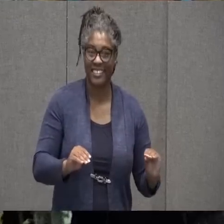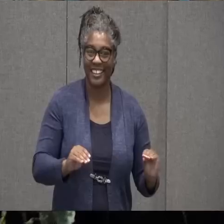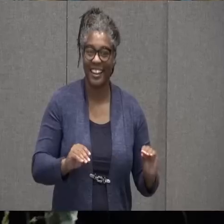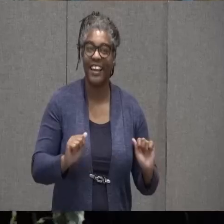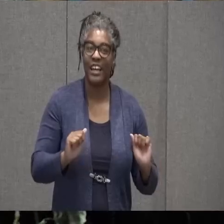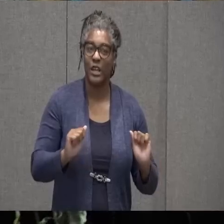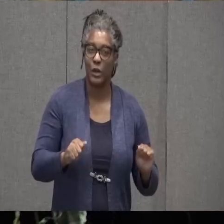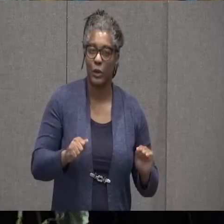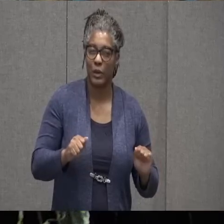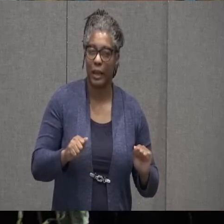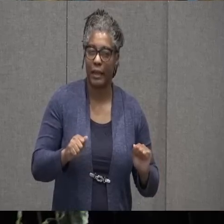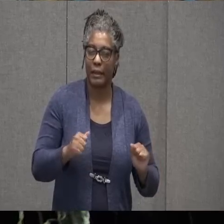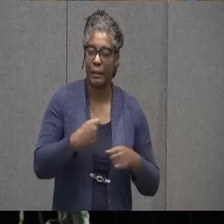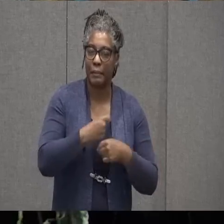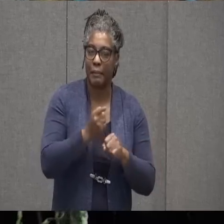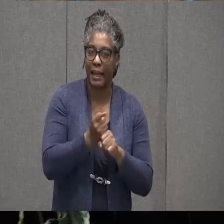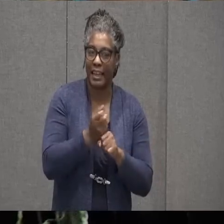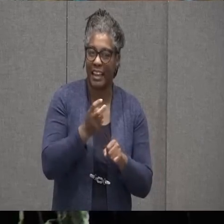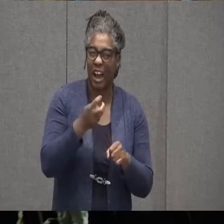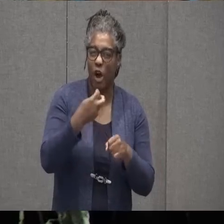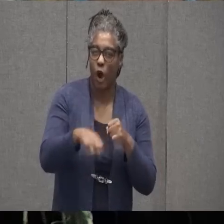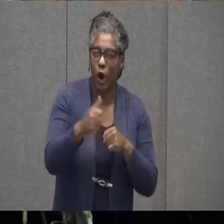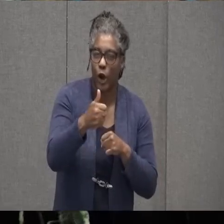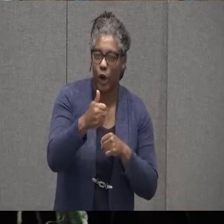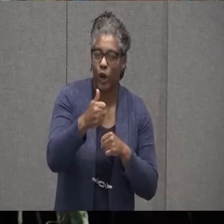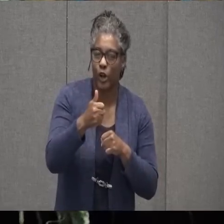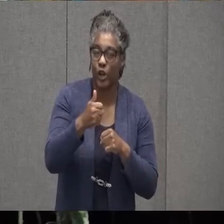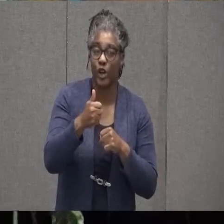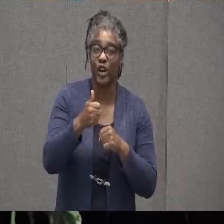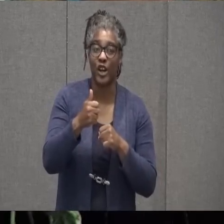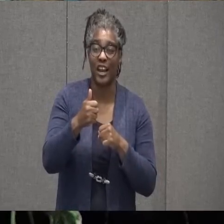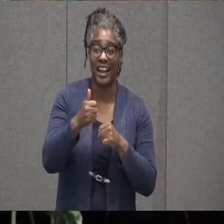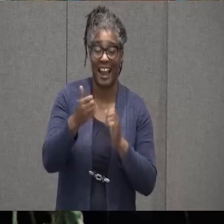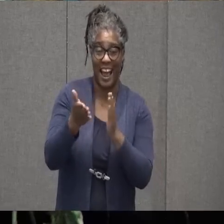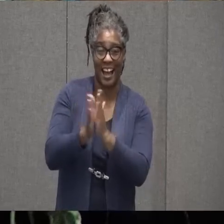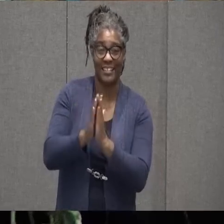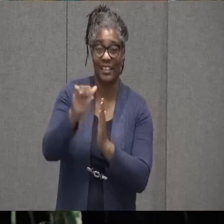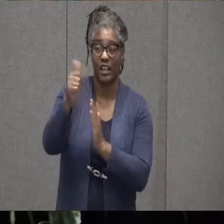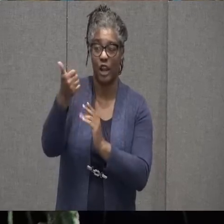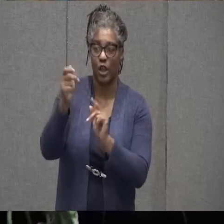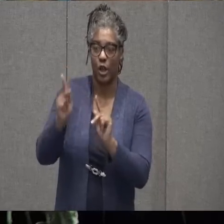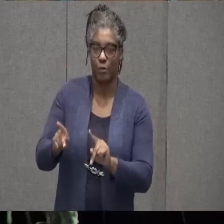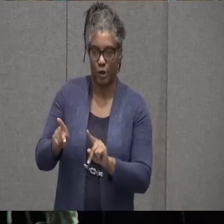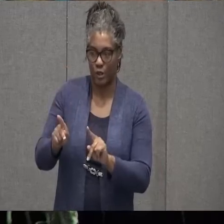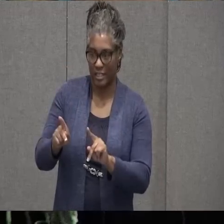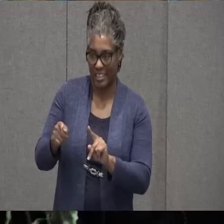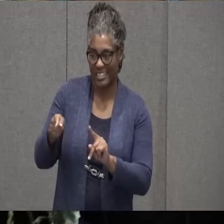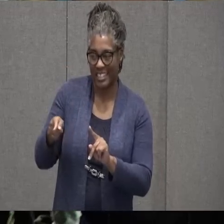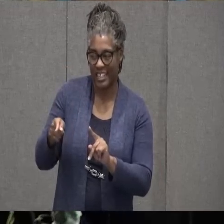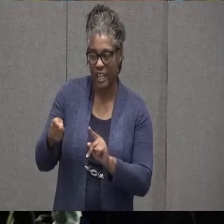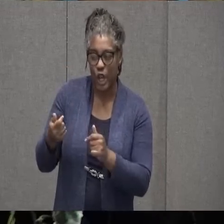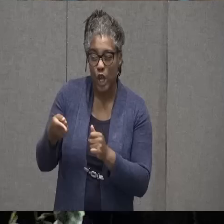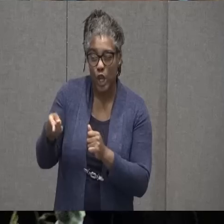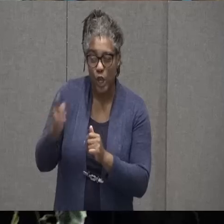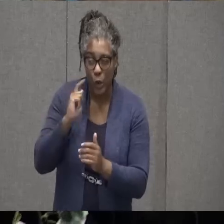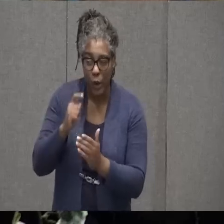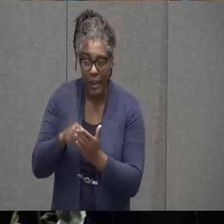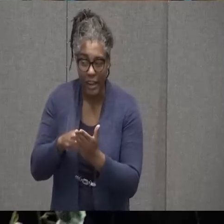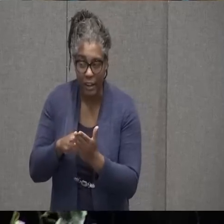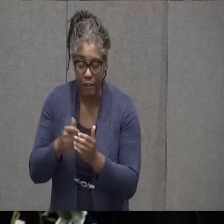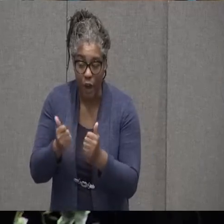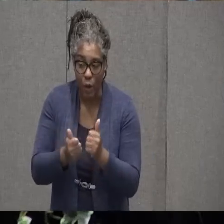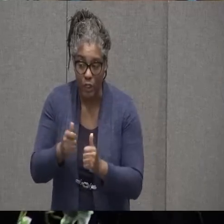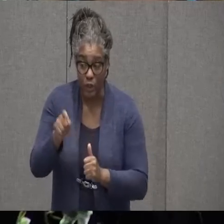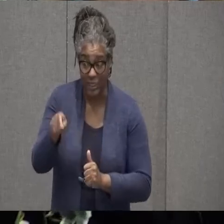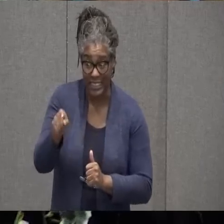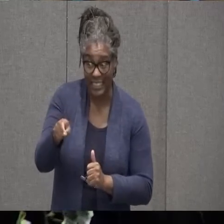another family member and see if they could identify needs versus wants. Well, it has been a